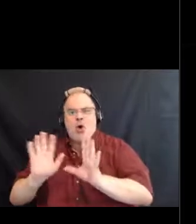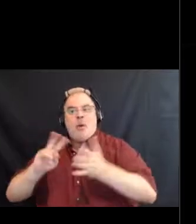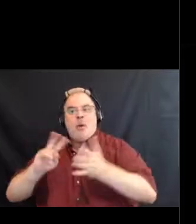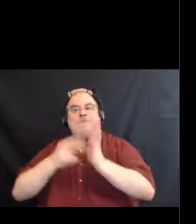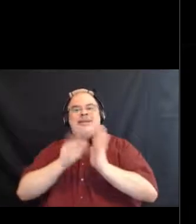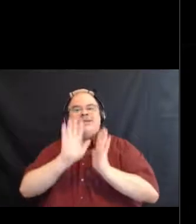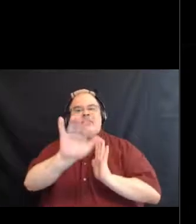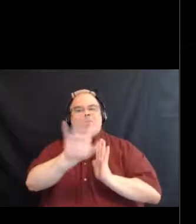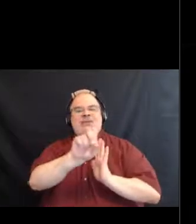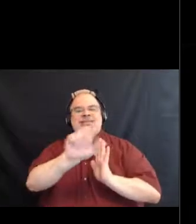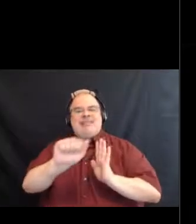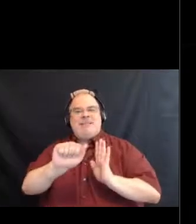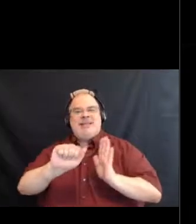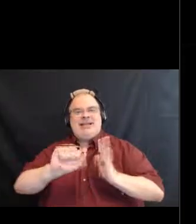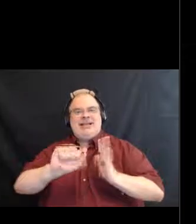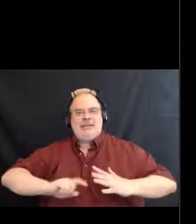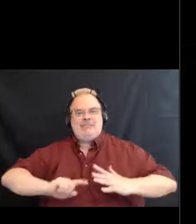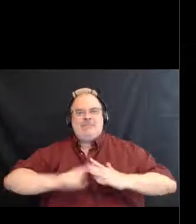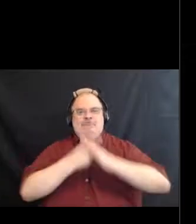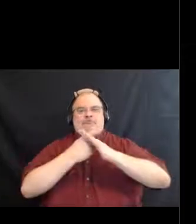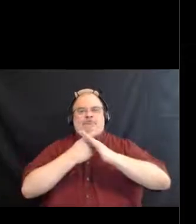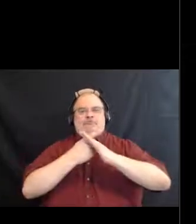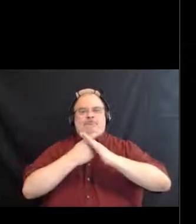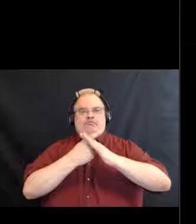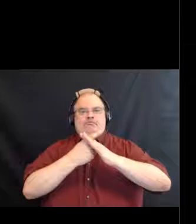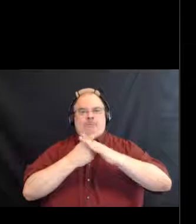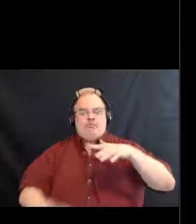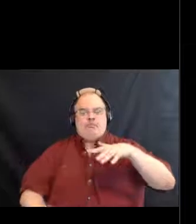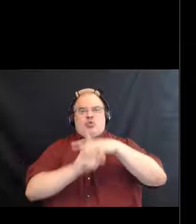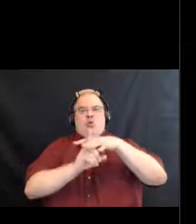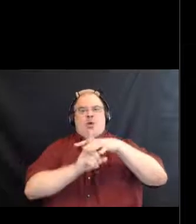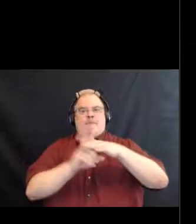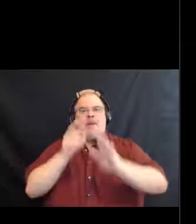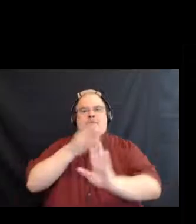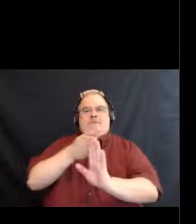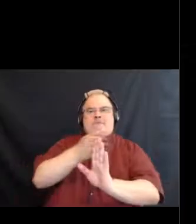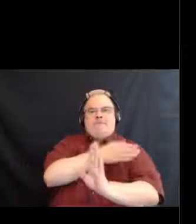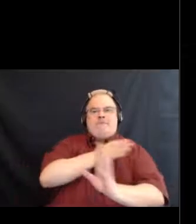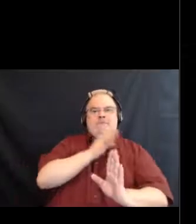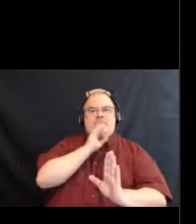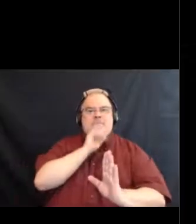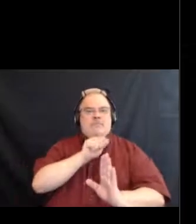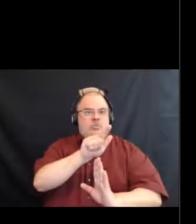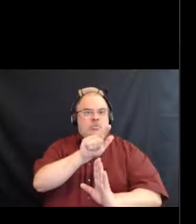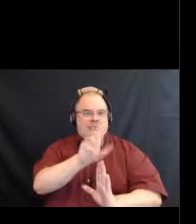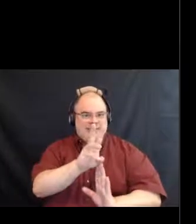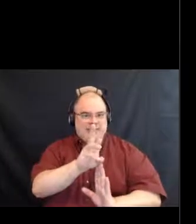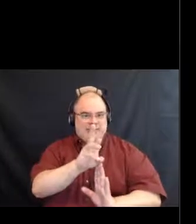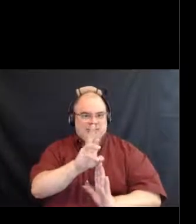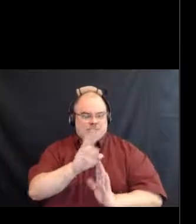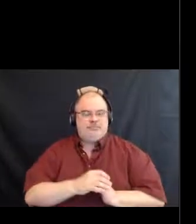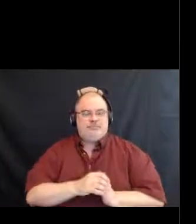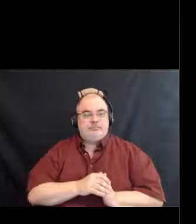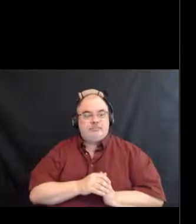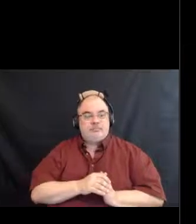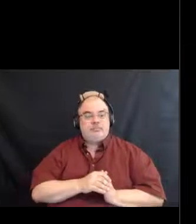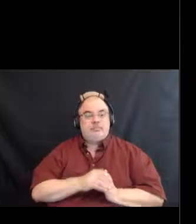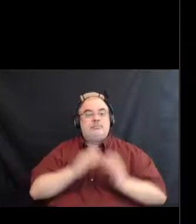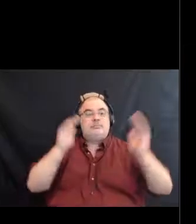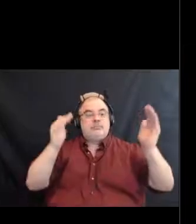80s that have an ABLE account as long as that diagnosis occurred prior to age 26. The next is